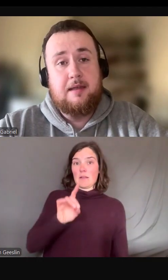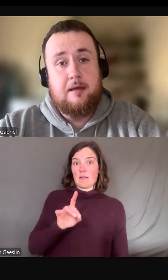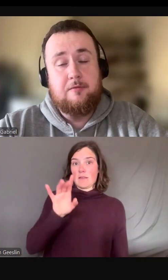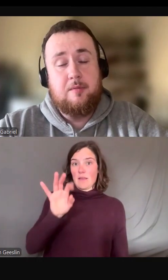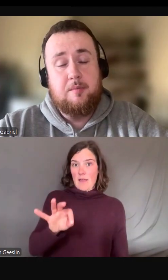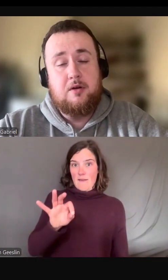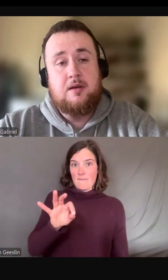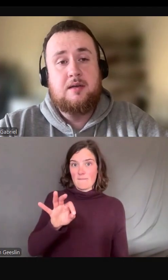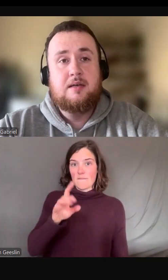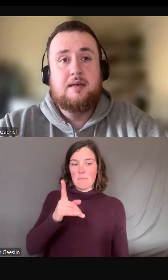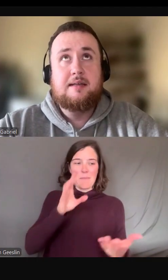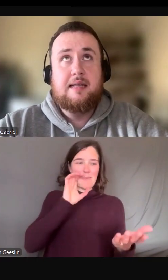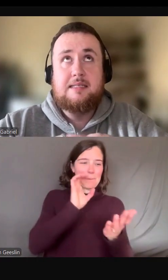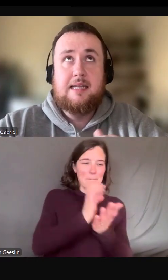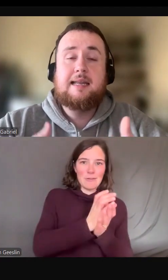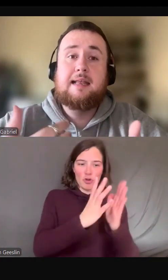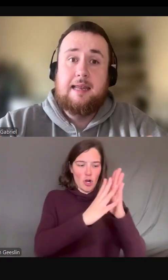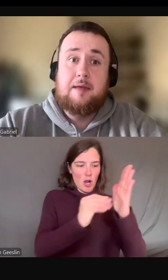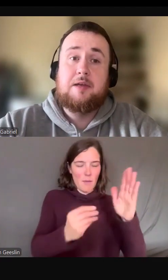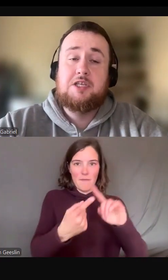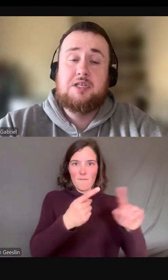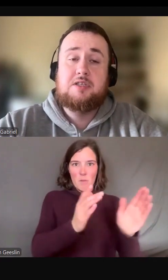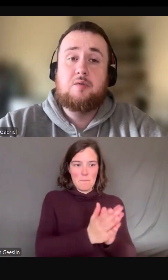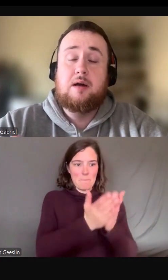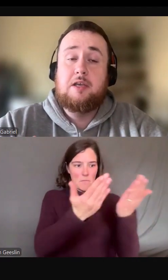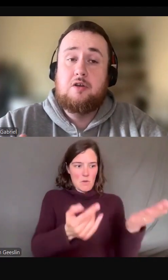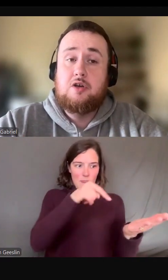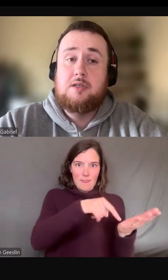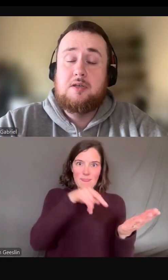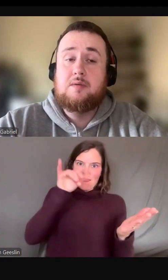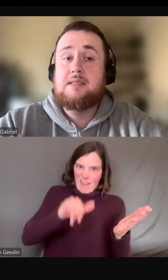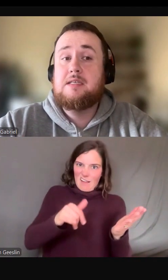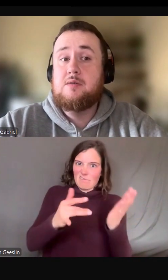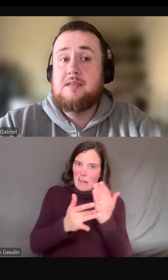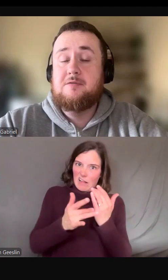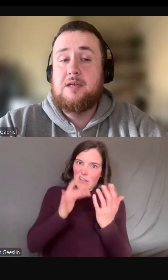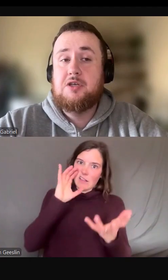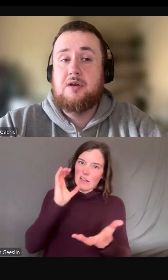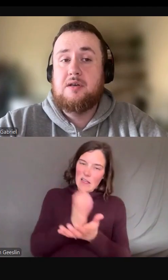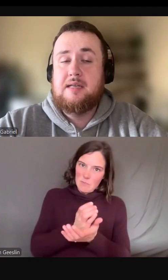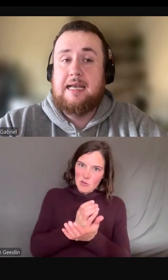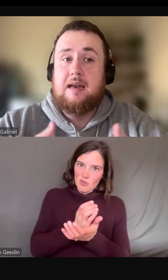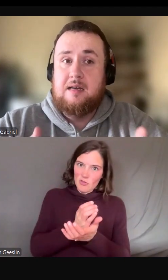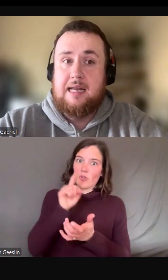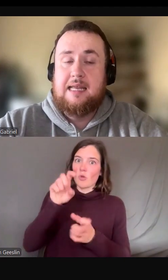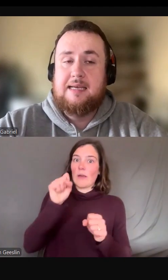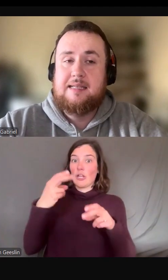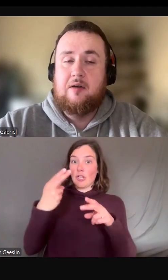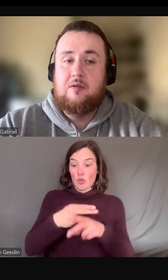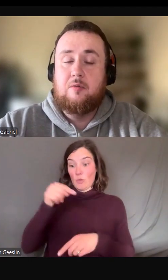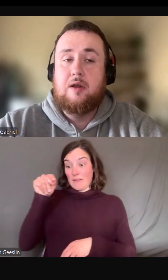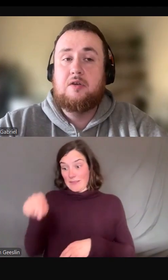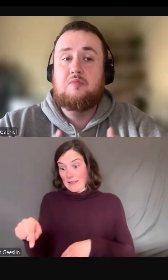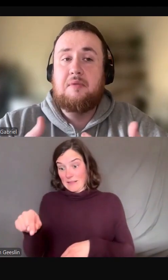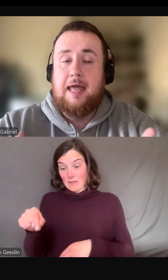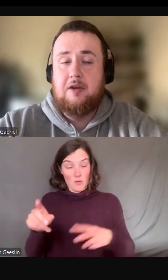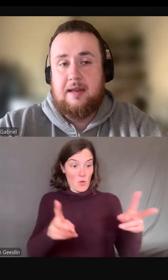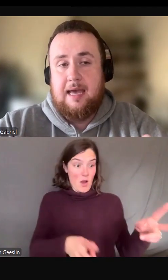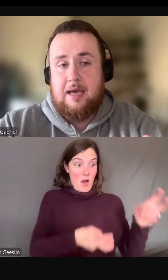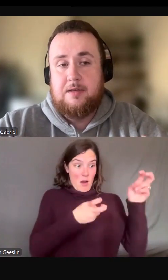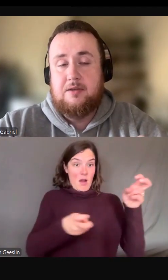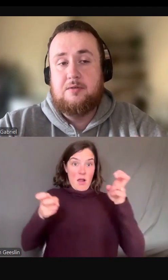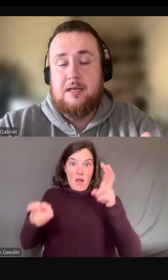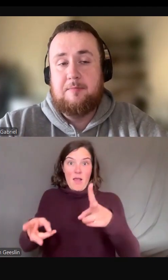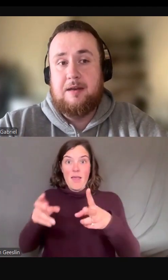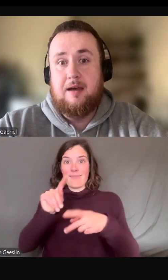photocopied from a book, that's technically an image. So what you could do is use this feature to get all that text out without you manually